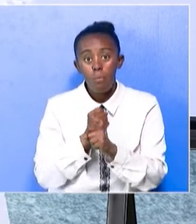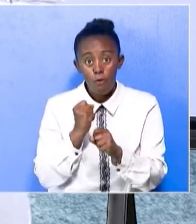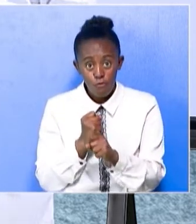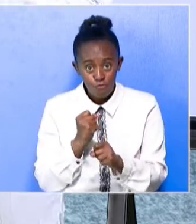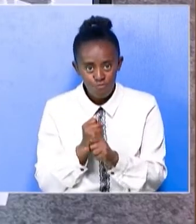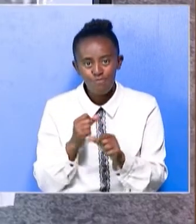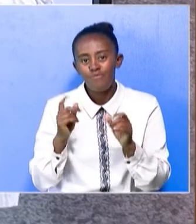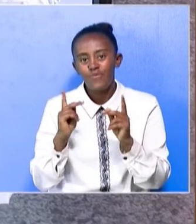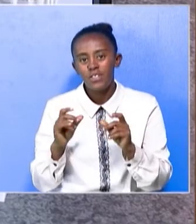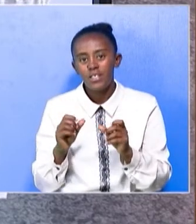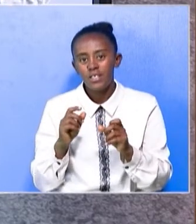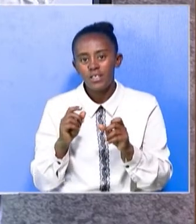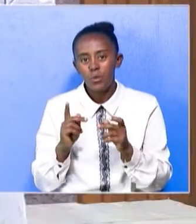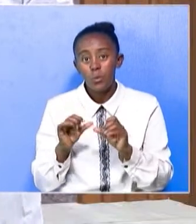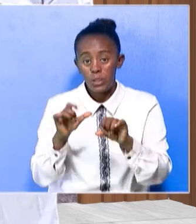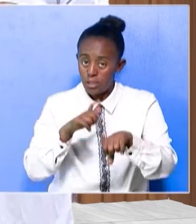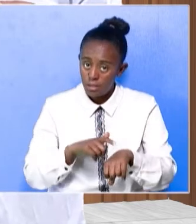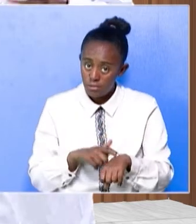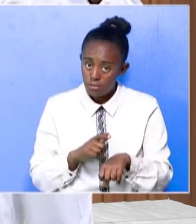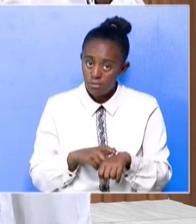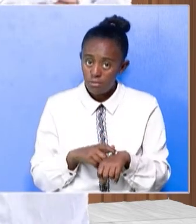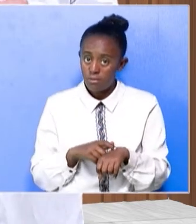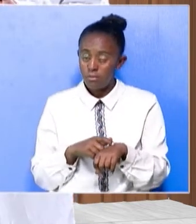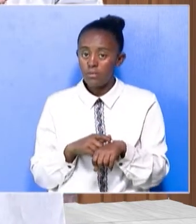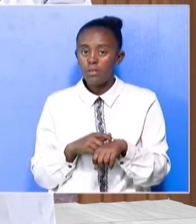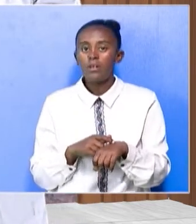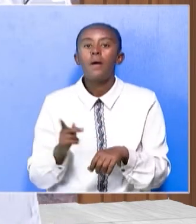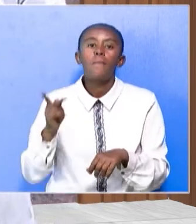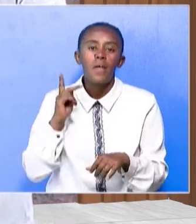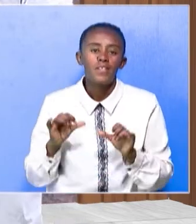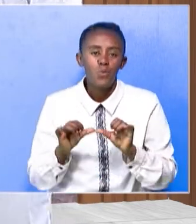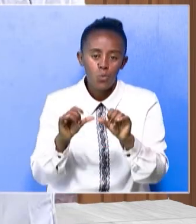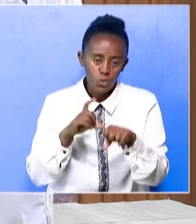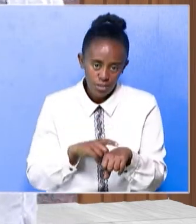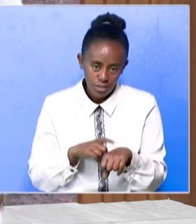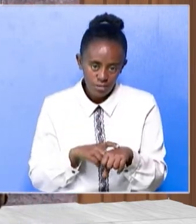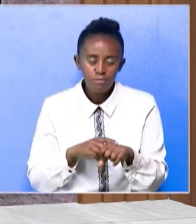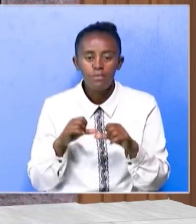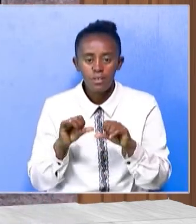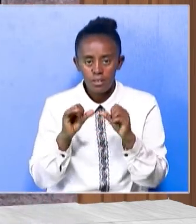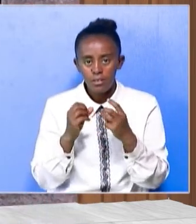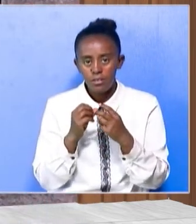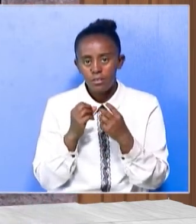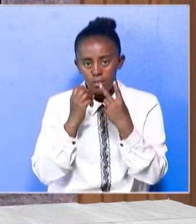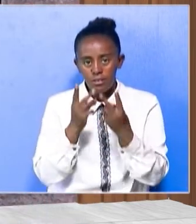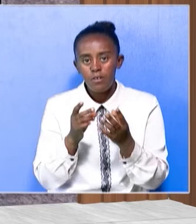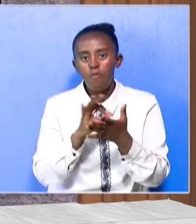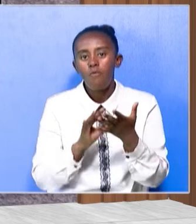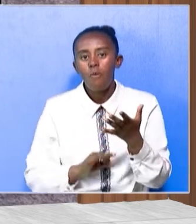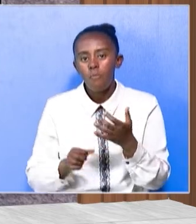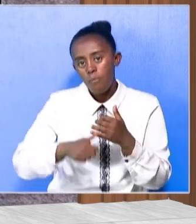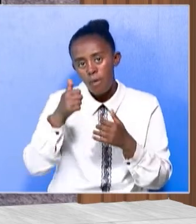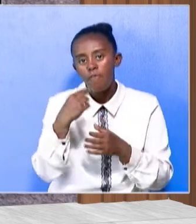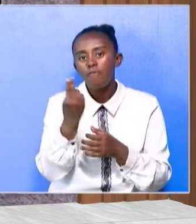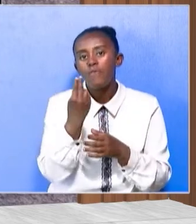tense. At the same time, it's okay, virtually that is past continuous tense. Let's go and form the main function